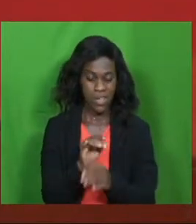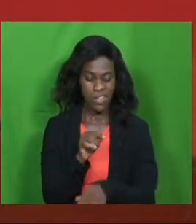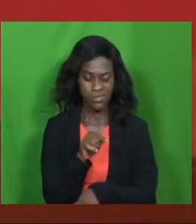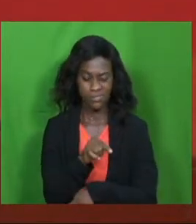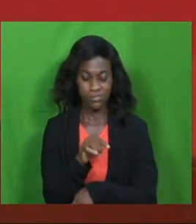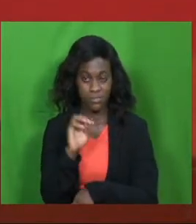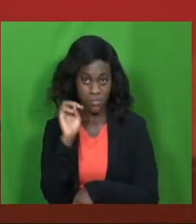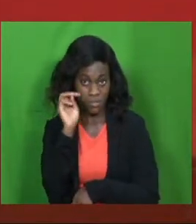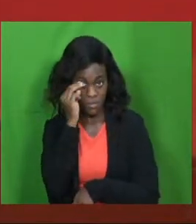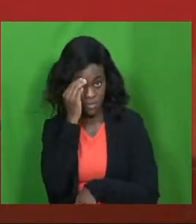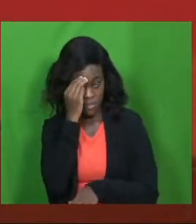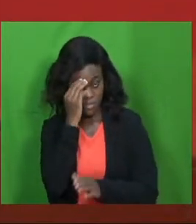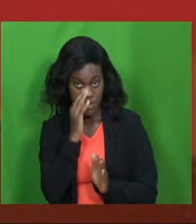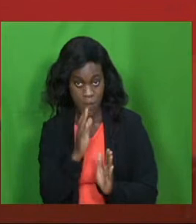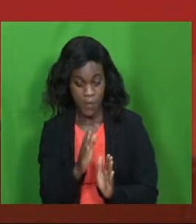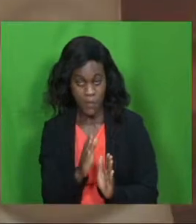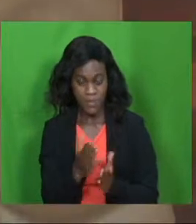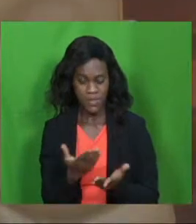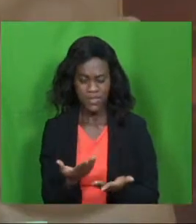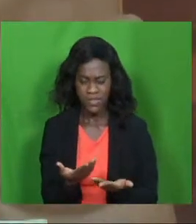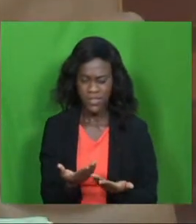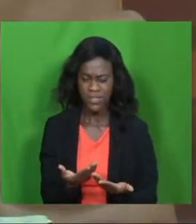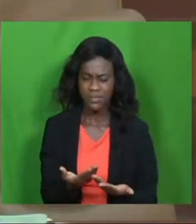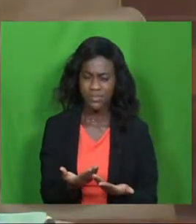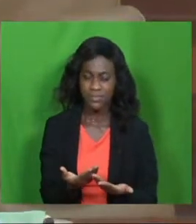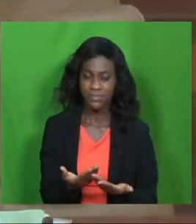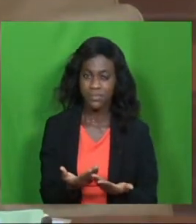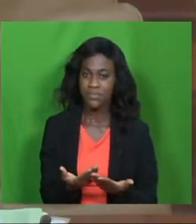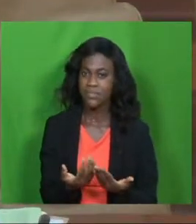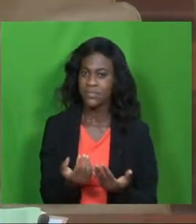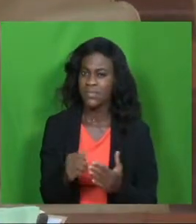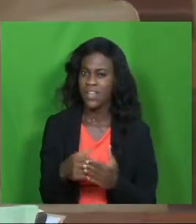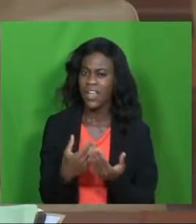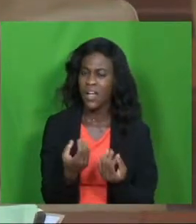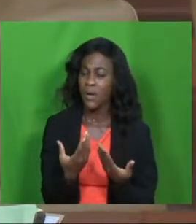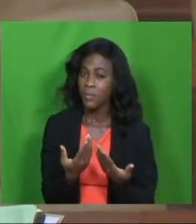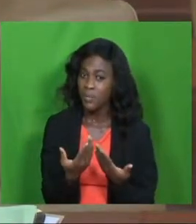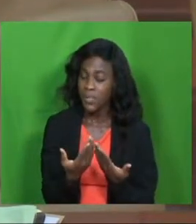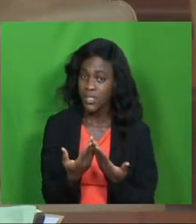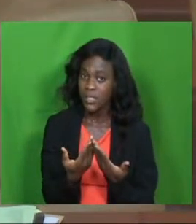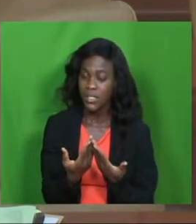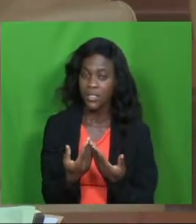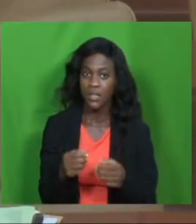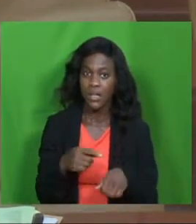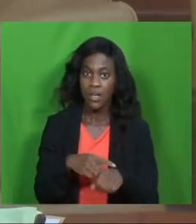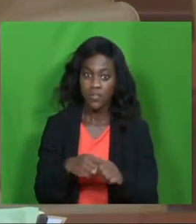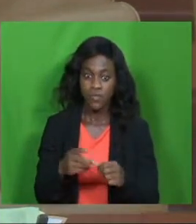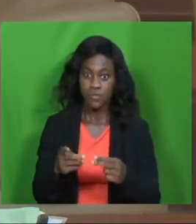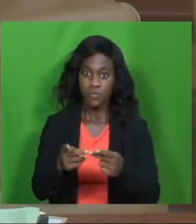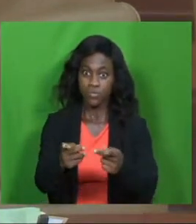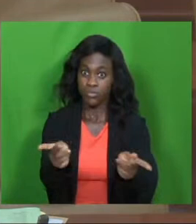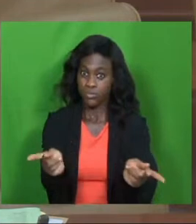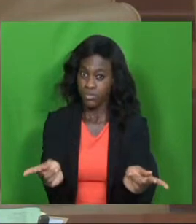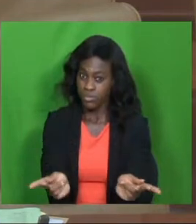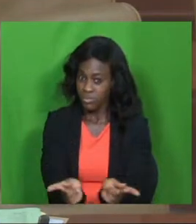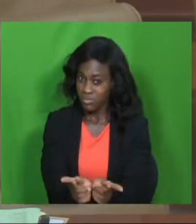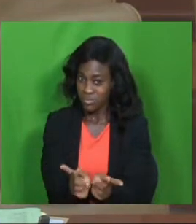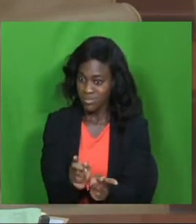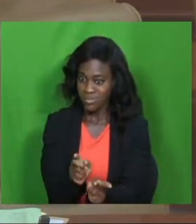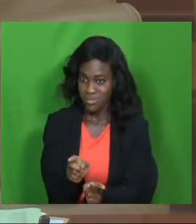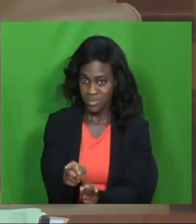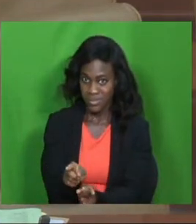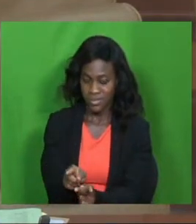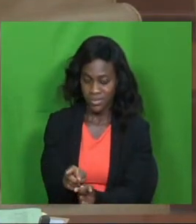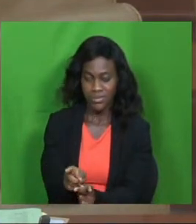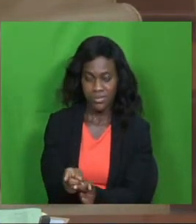and Sports how many AstroTurf pitches the Ministry has constructed